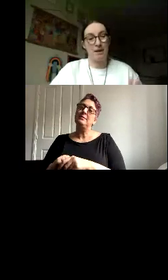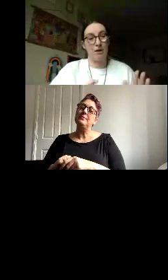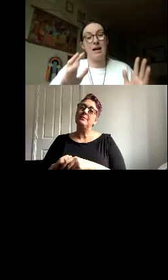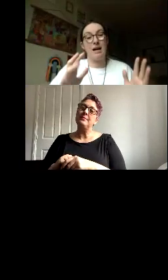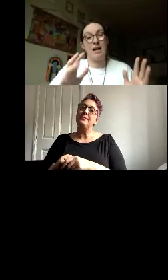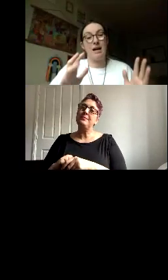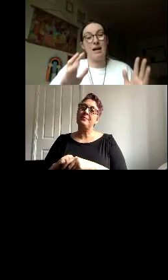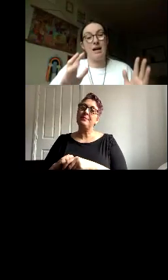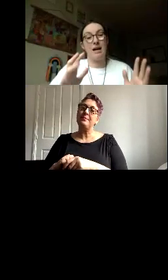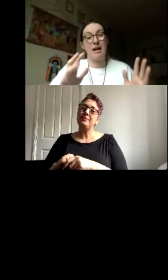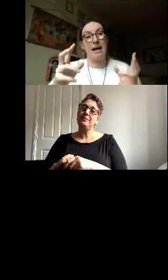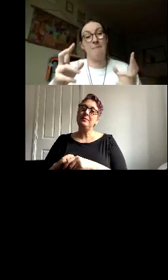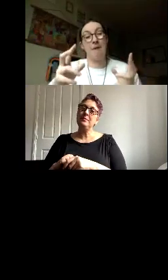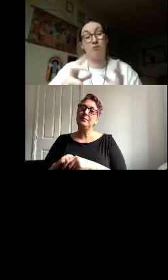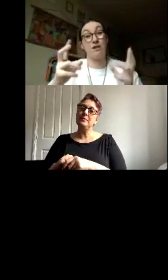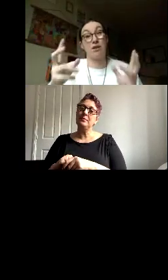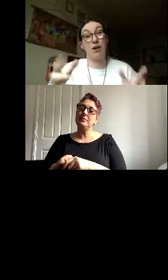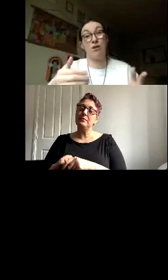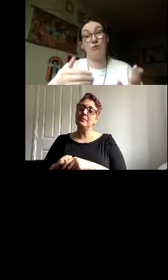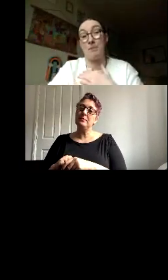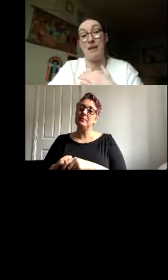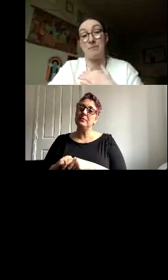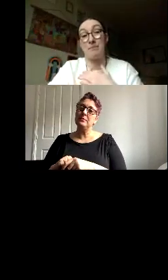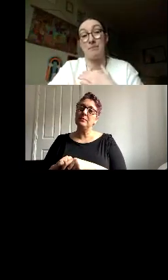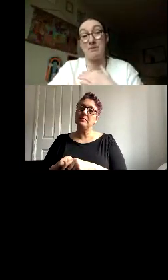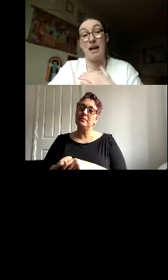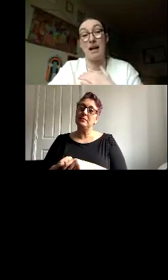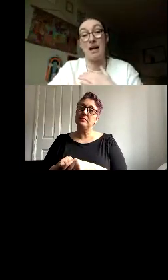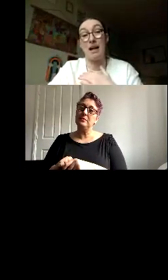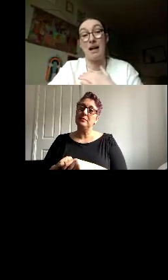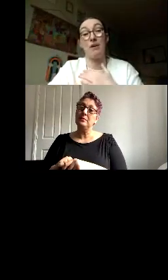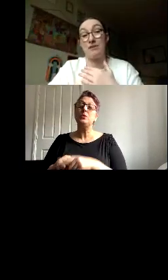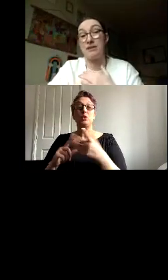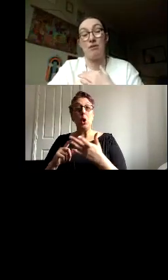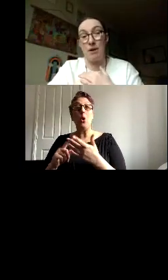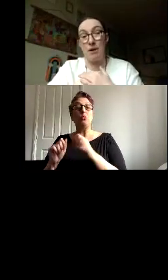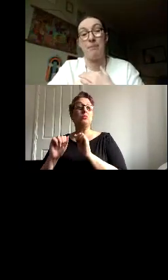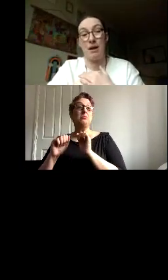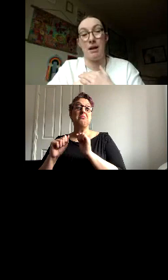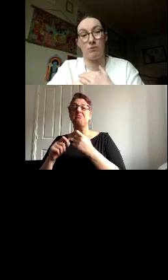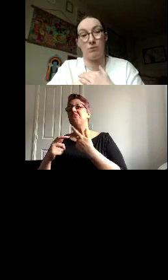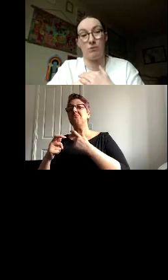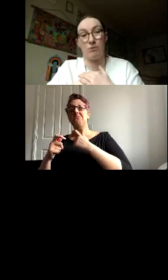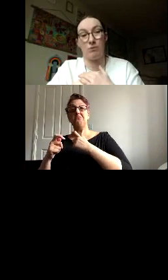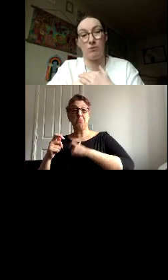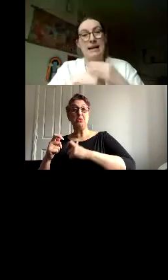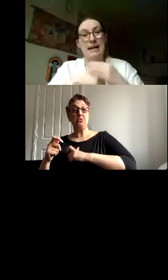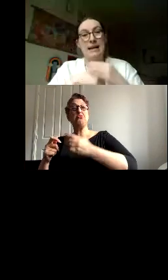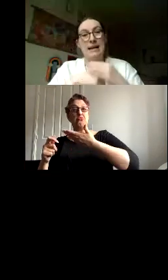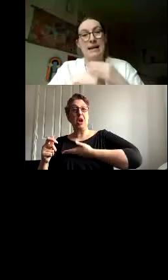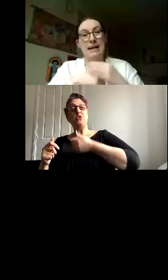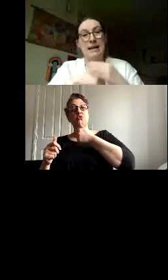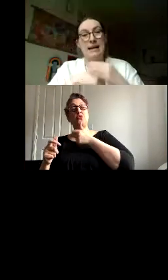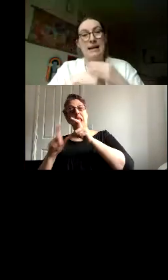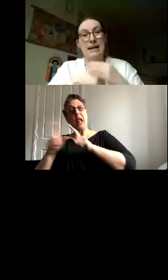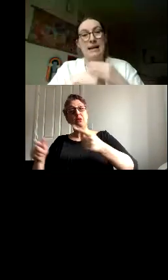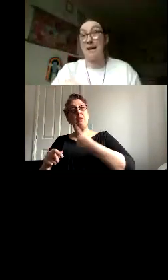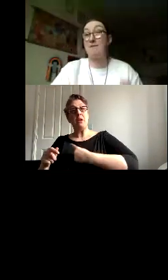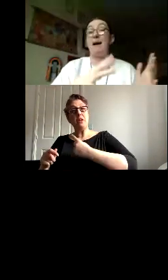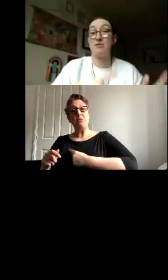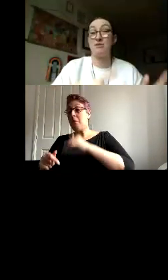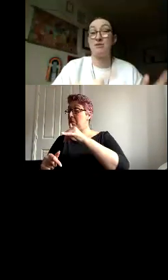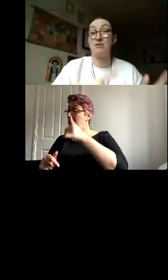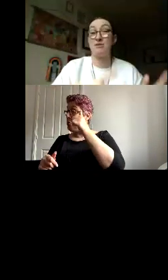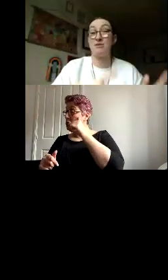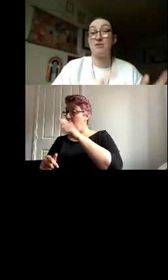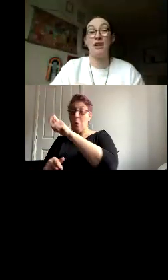someone's right to use language about themselves is their own personal right. It may be that patients or